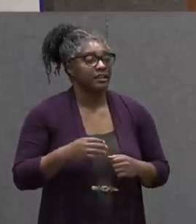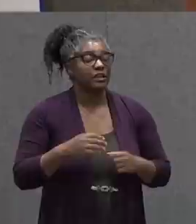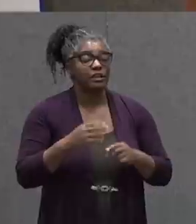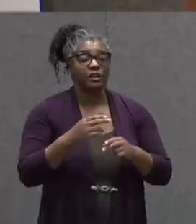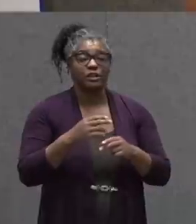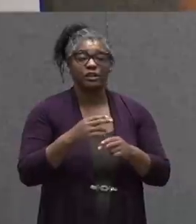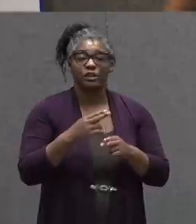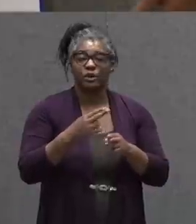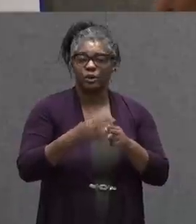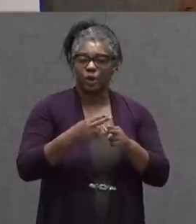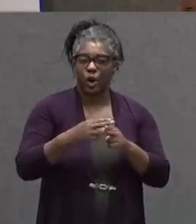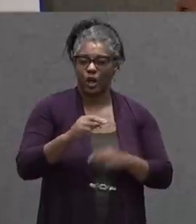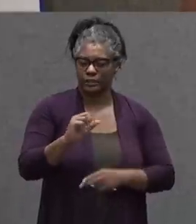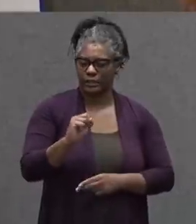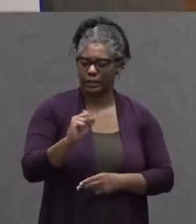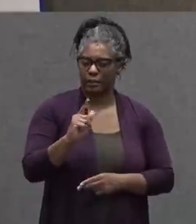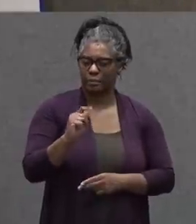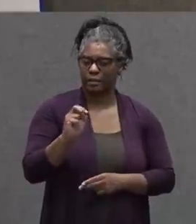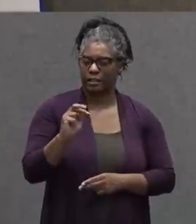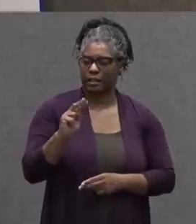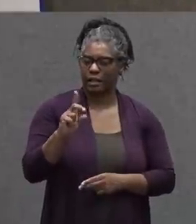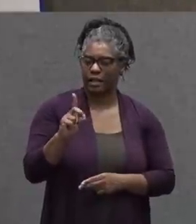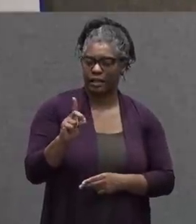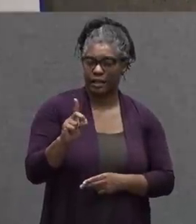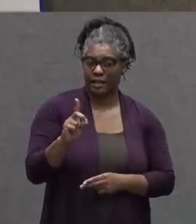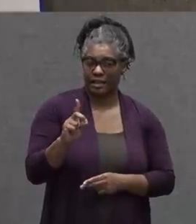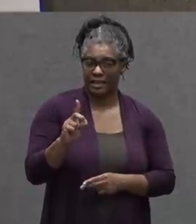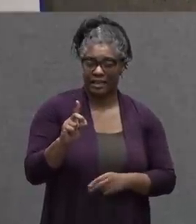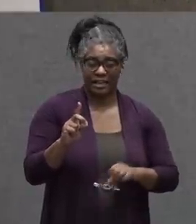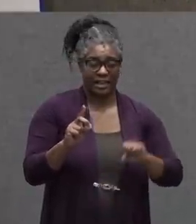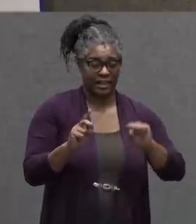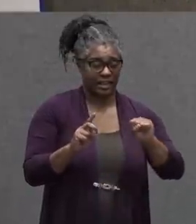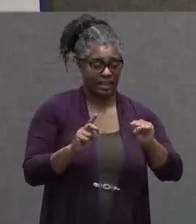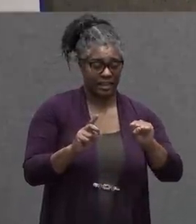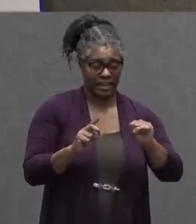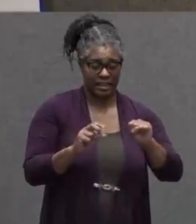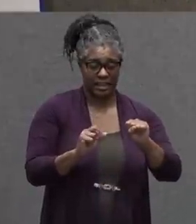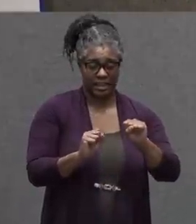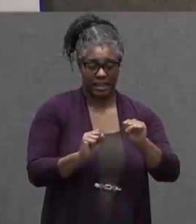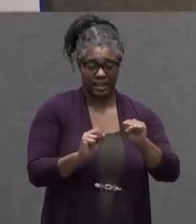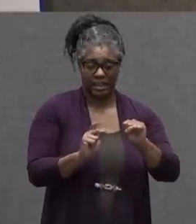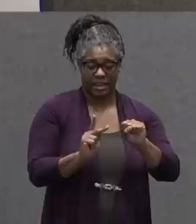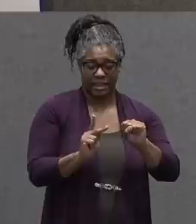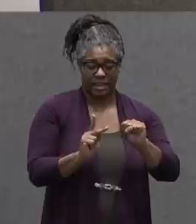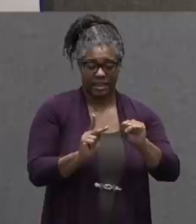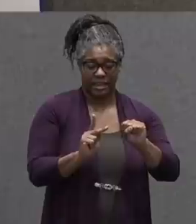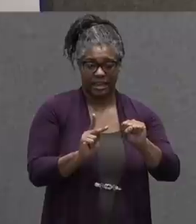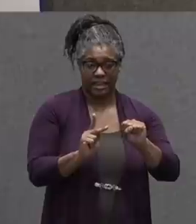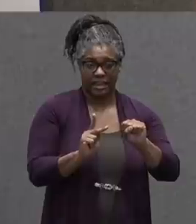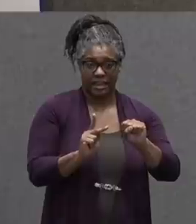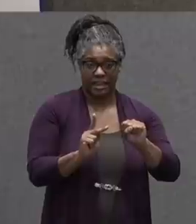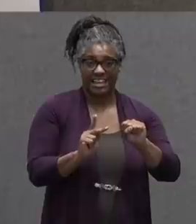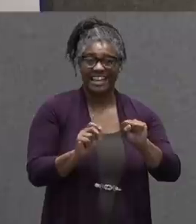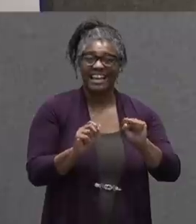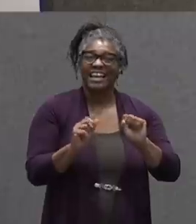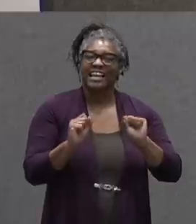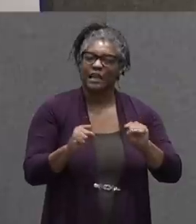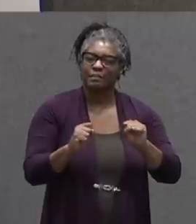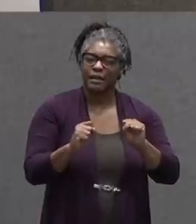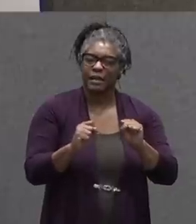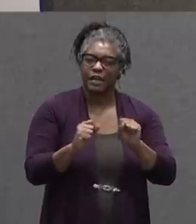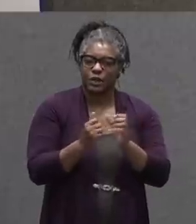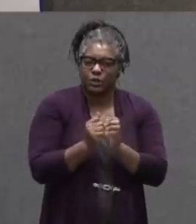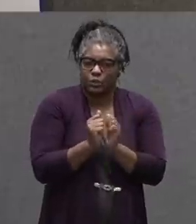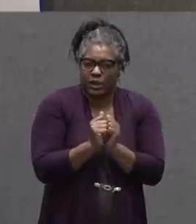K, we can pull them apart to say sk, or we can blend them together and